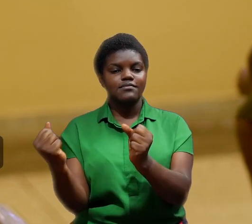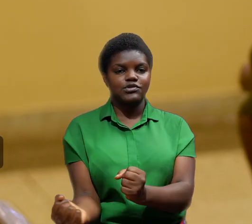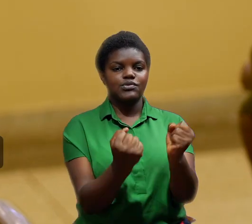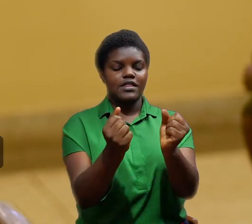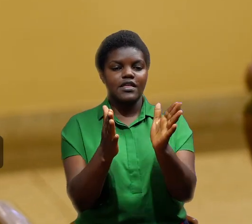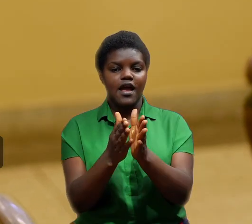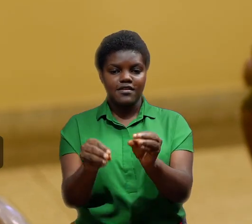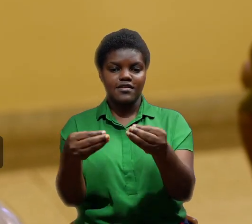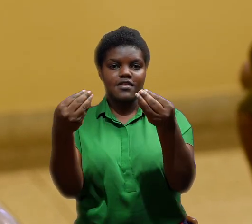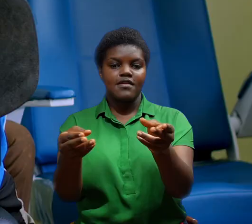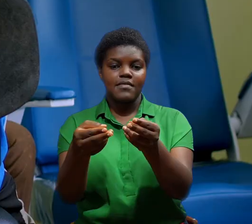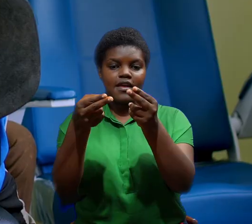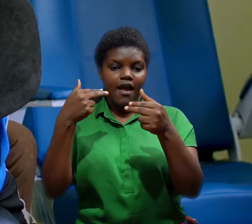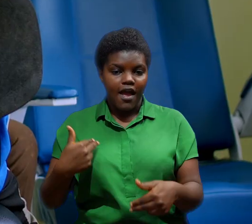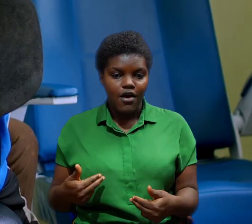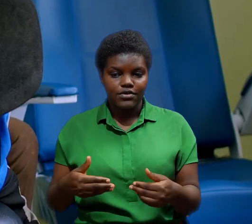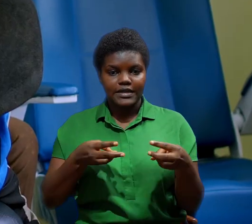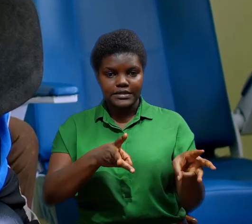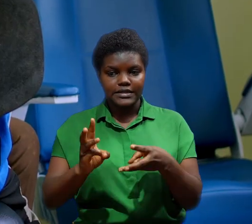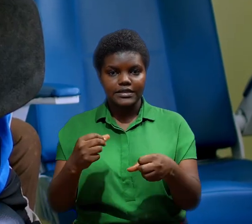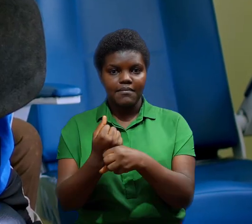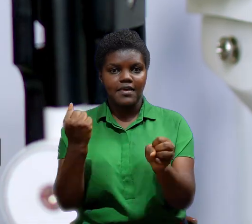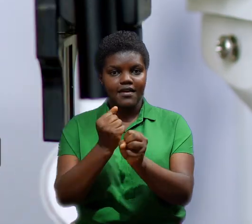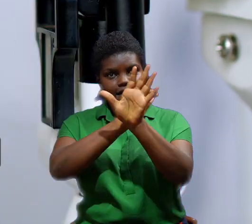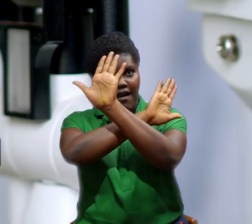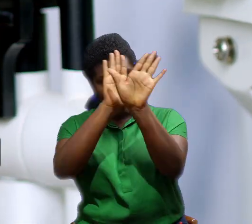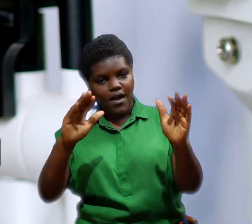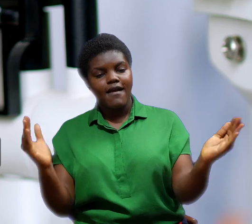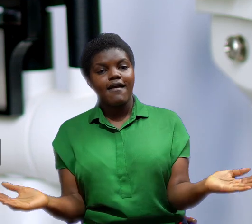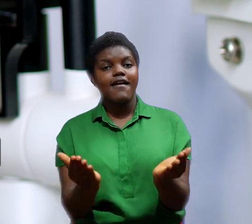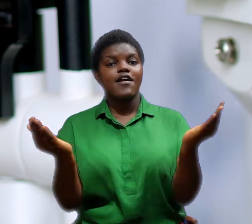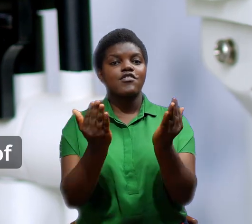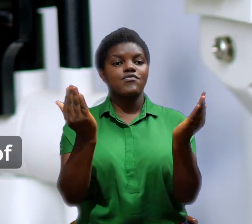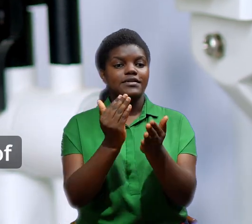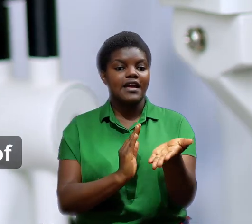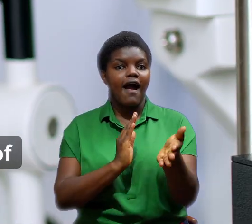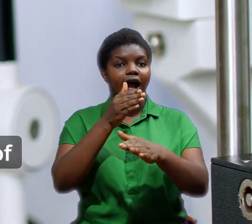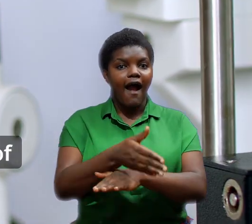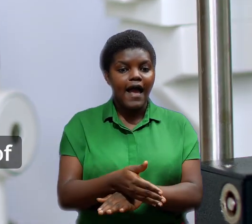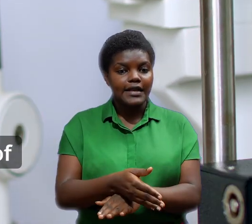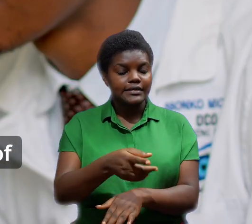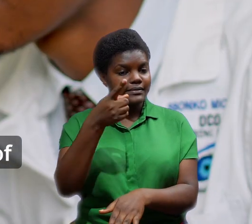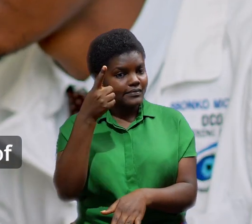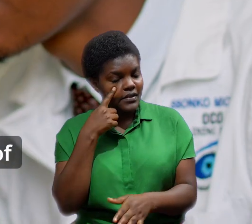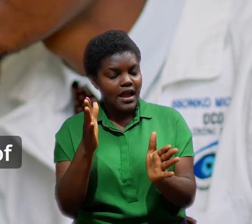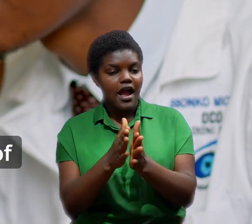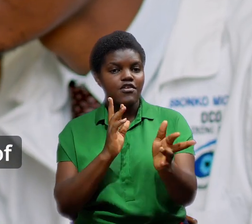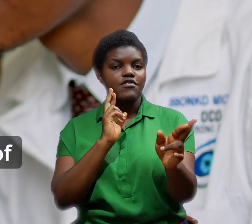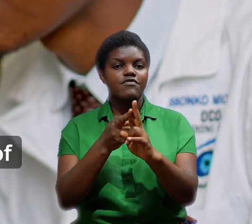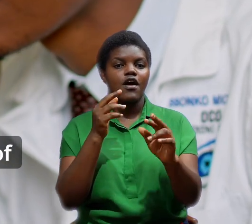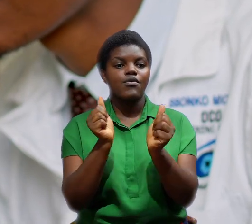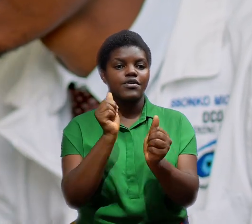through strengthening and equipping health systems by raising awareness, increasing early detection and